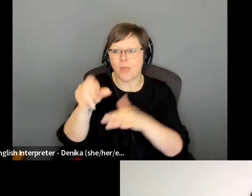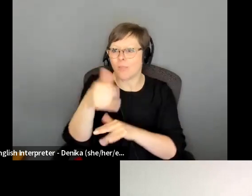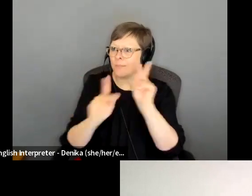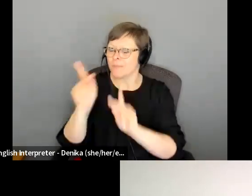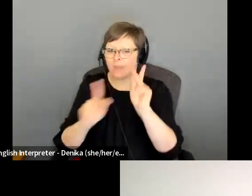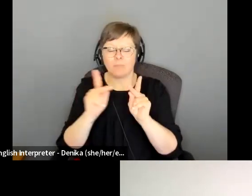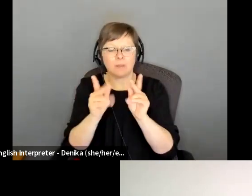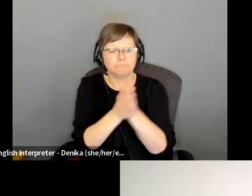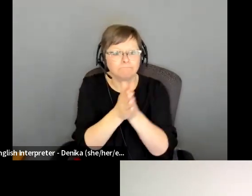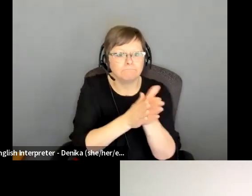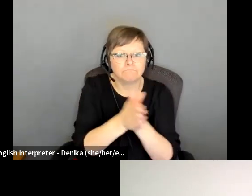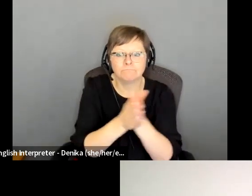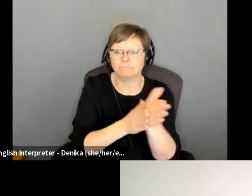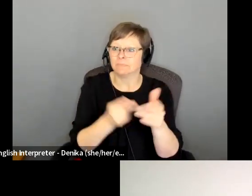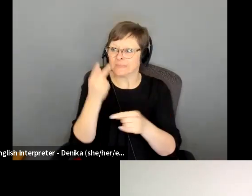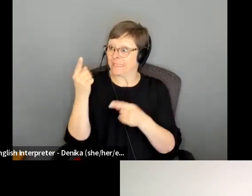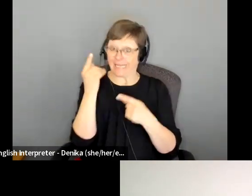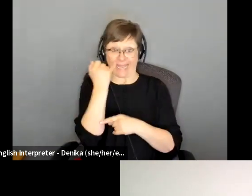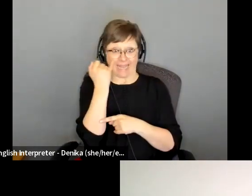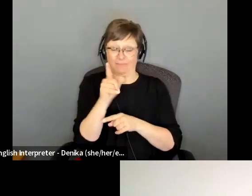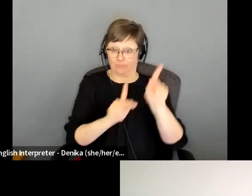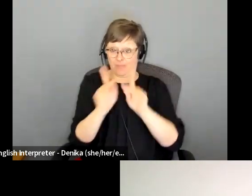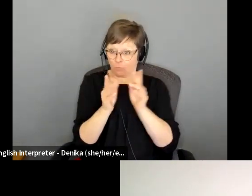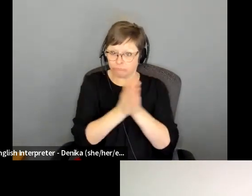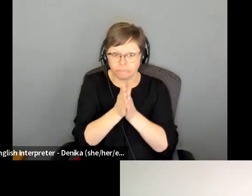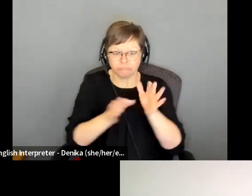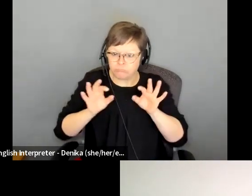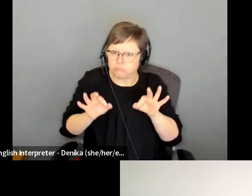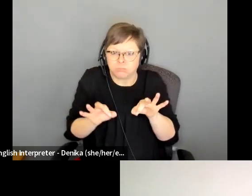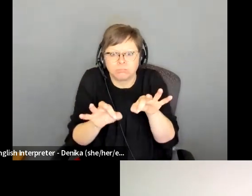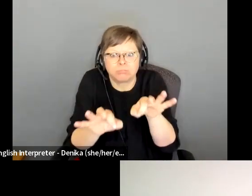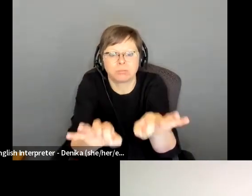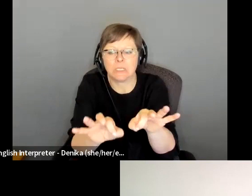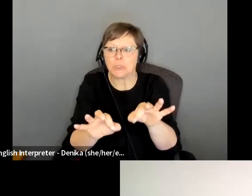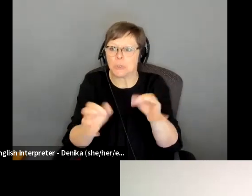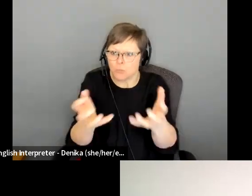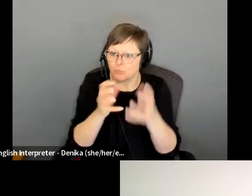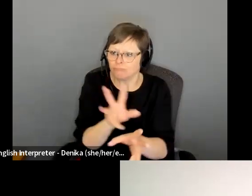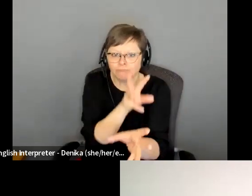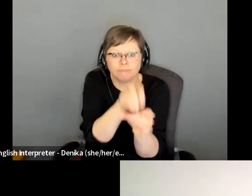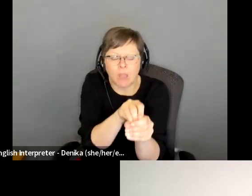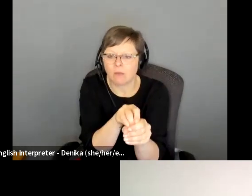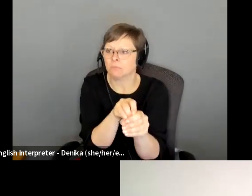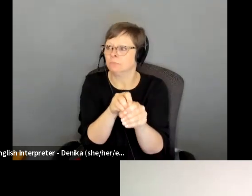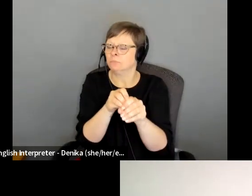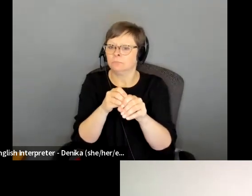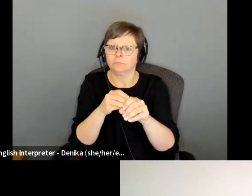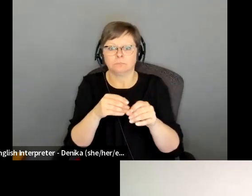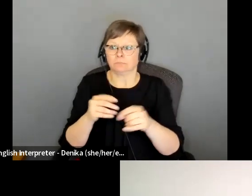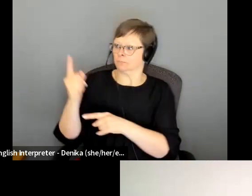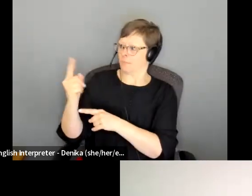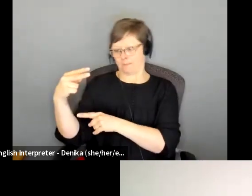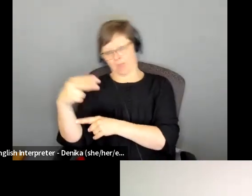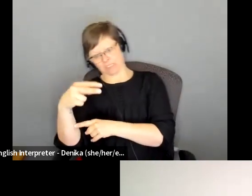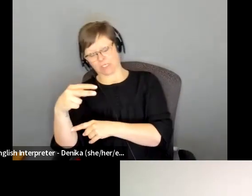is momentum, that we have people who are motivated to be engaged, to again, be active bystanders to try and create